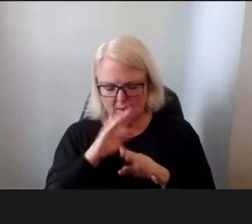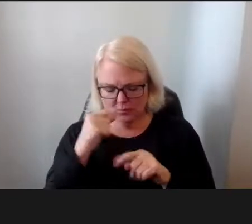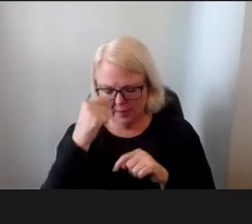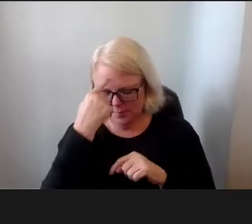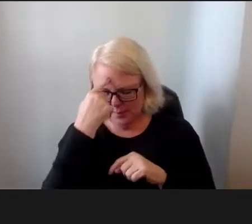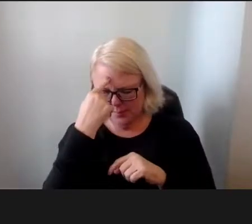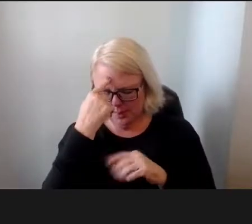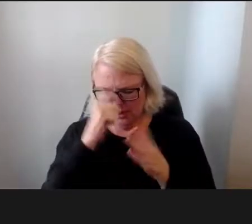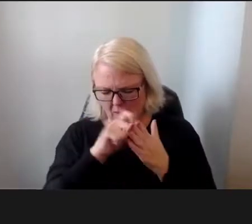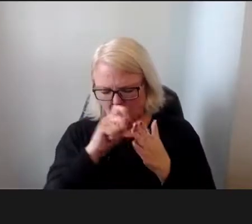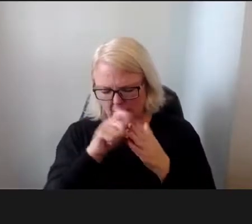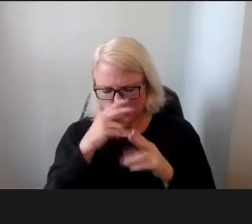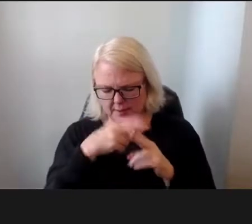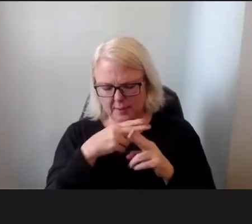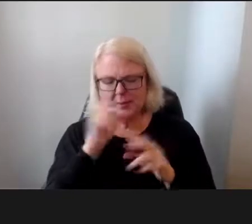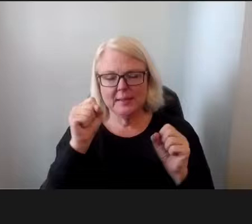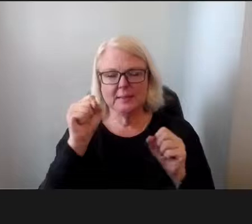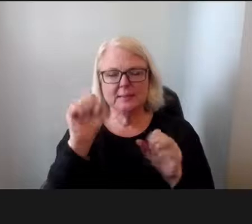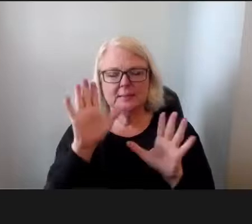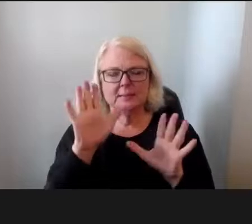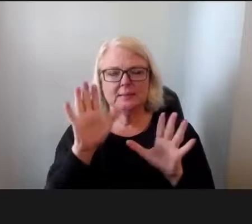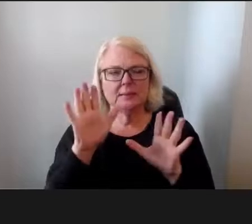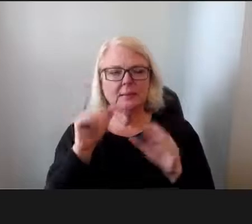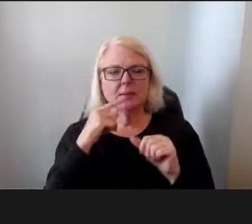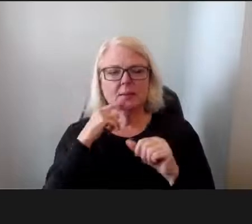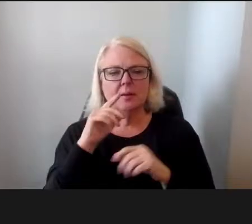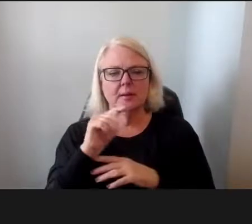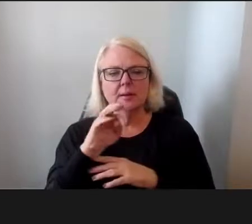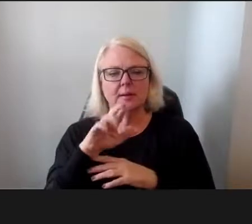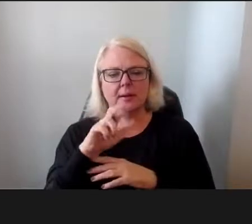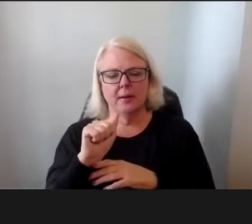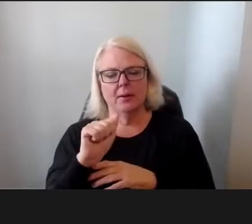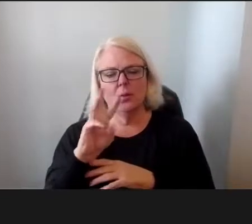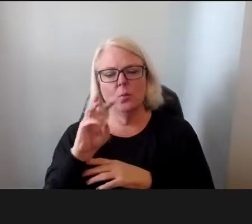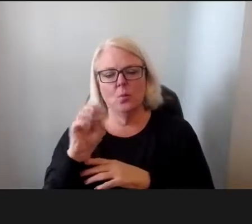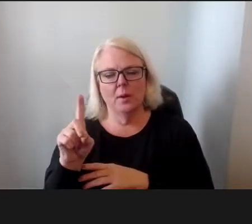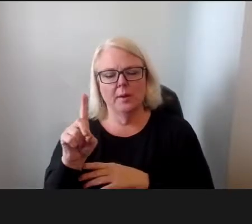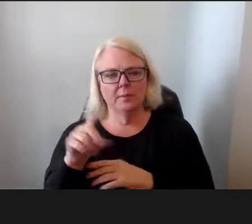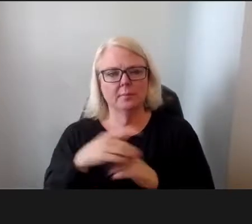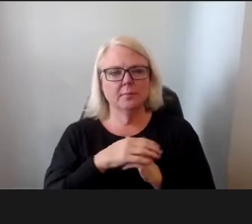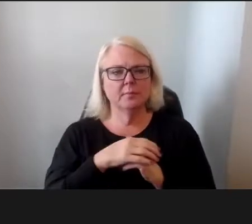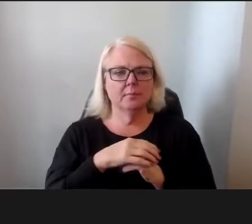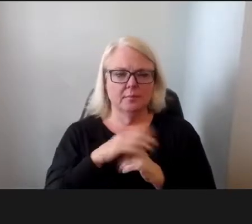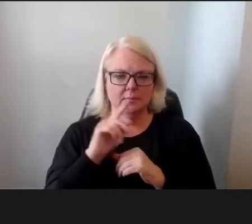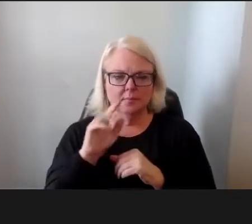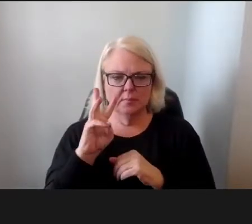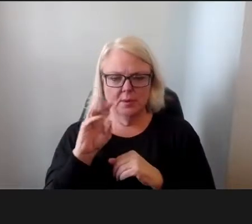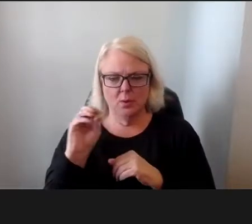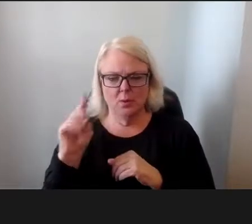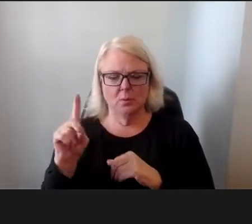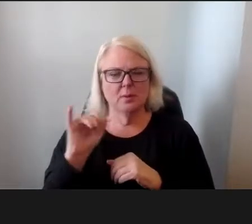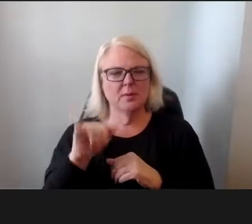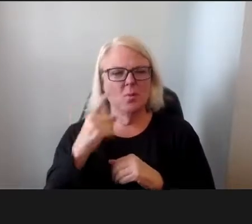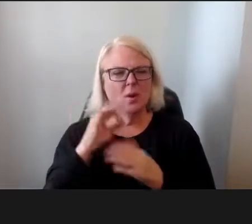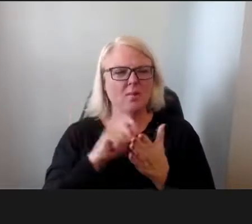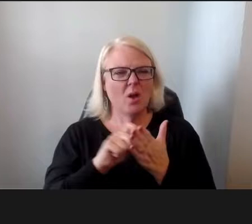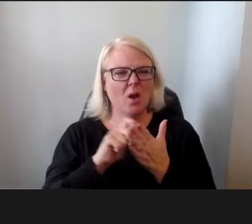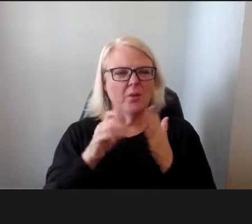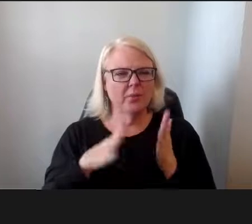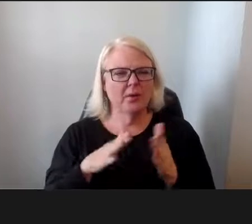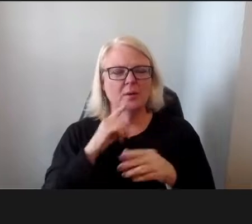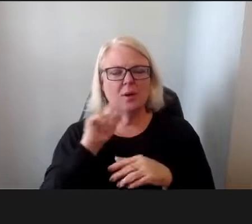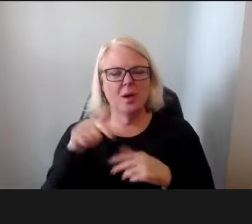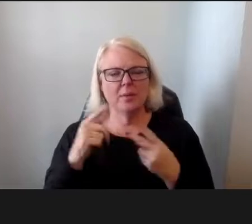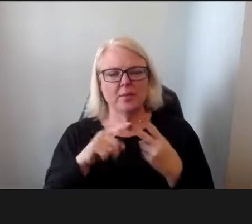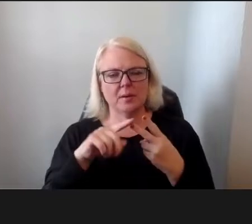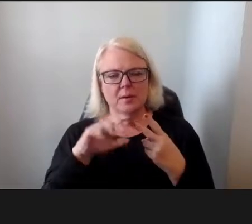authors. Yes, Tara Wood, W-O-O-D, is one of the authors. And the other